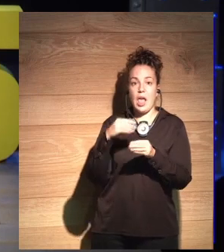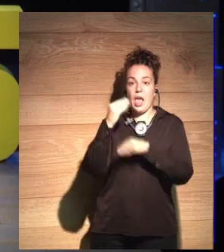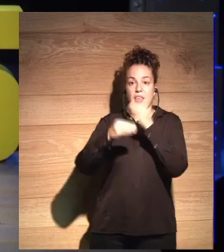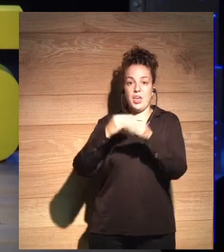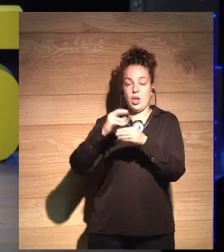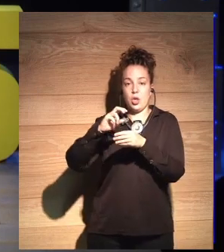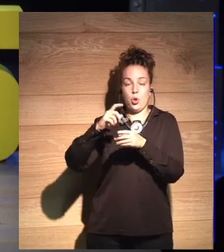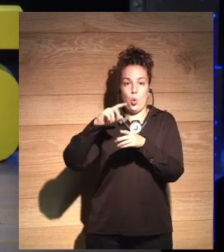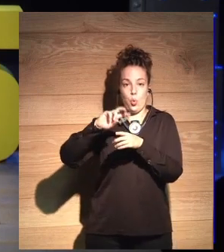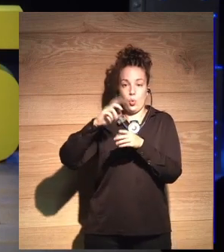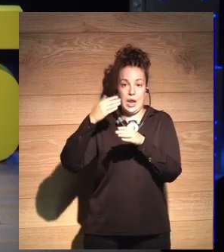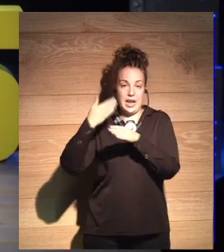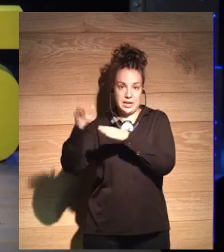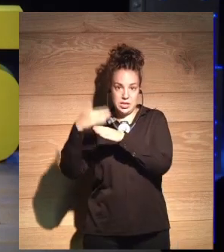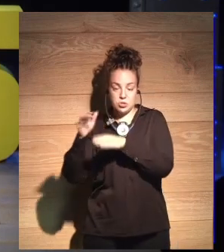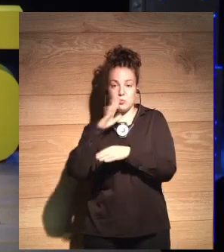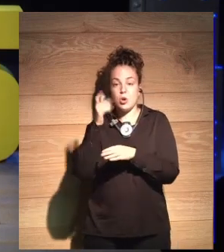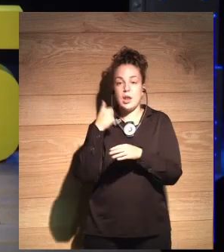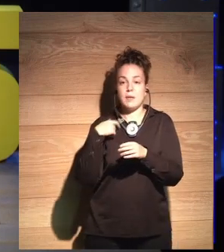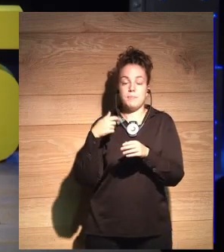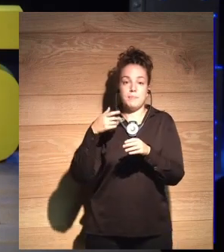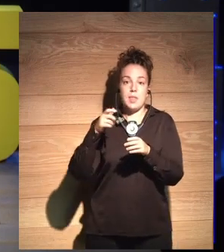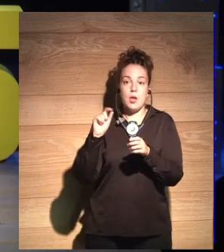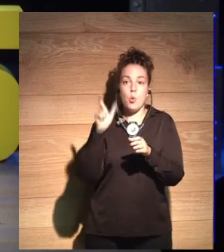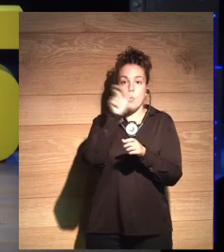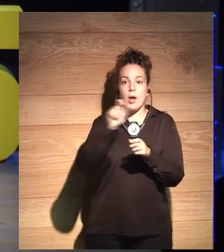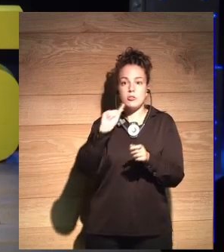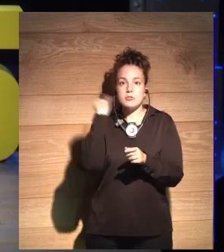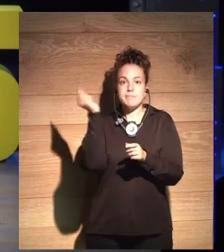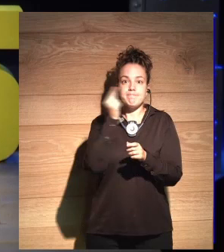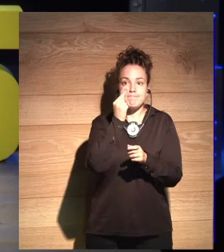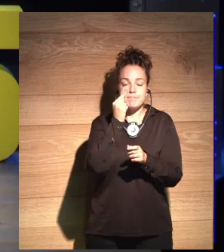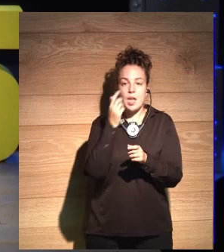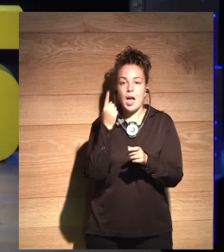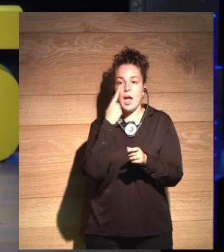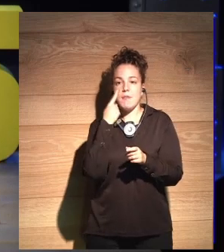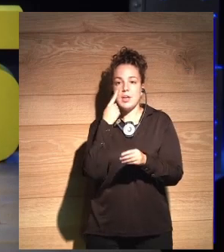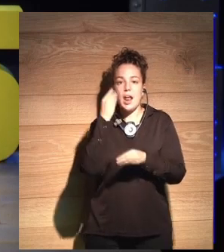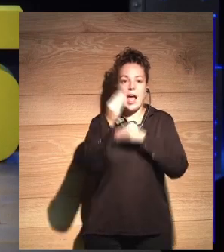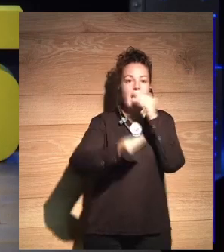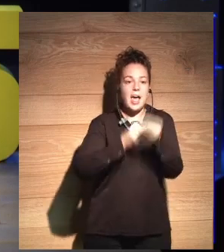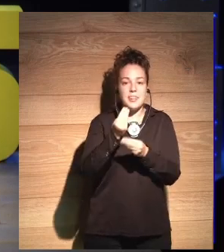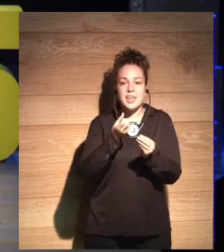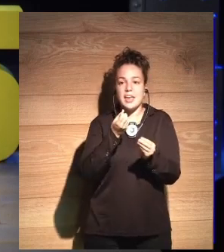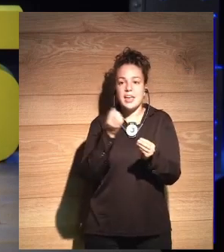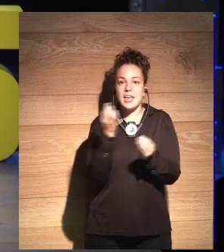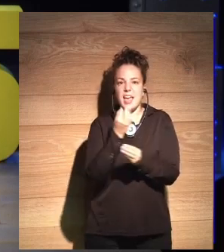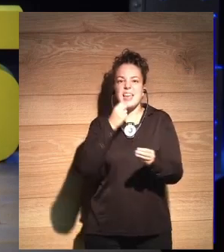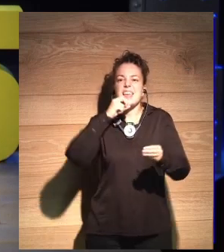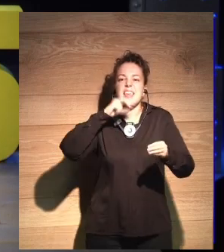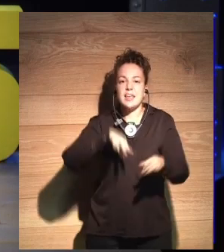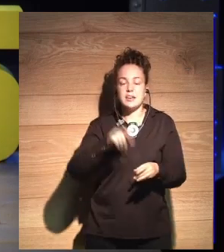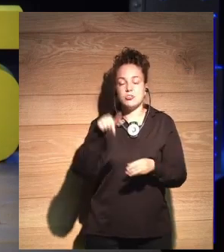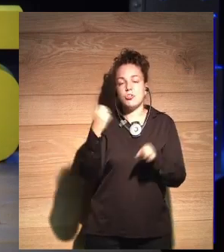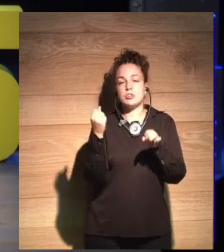of discovery, and they were finding who was doing what, and that's how a lot of collaborative work got done at Xerox